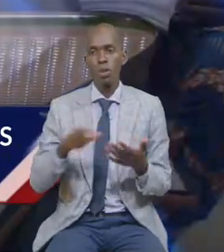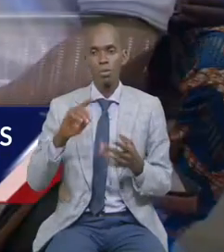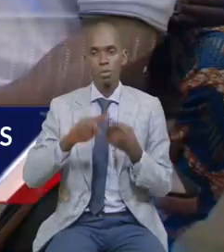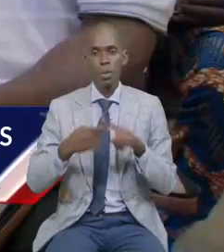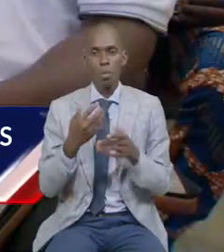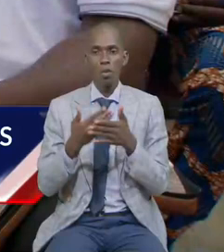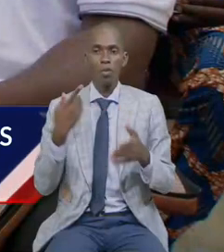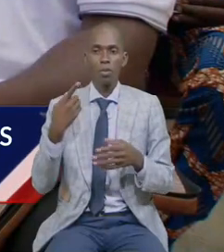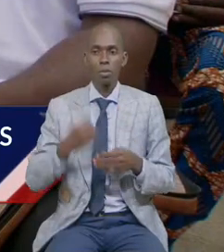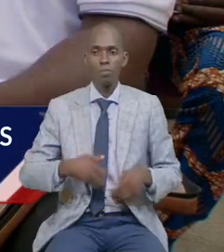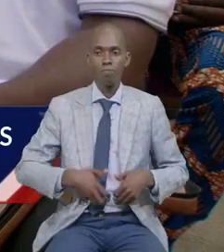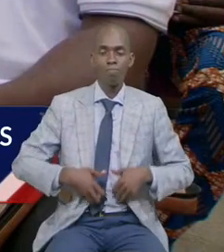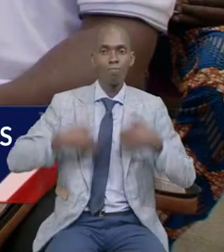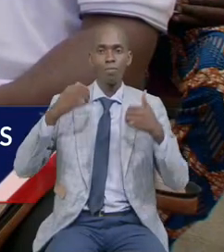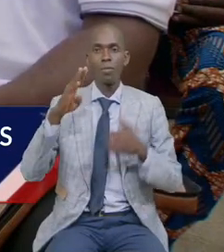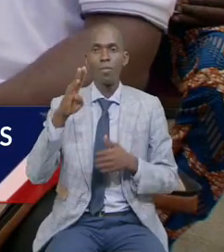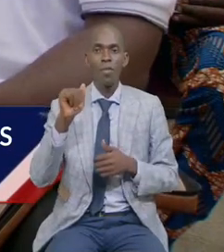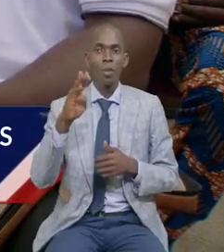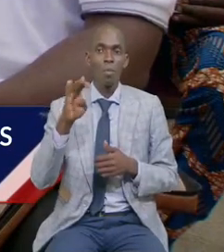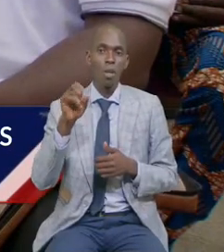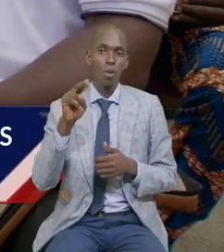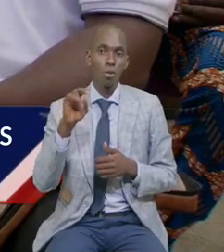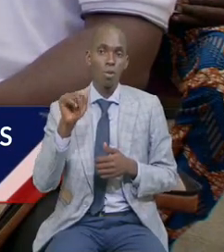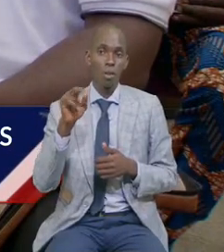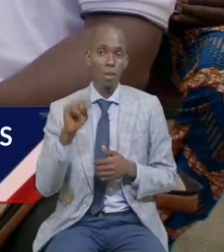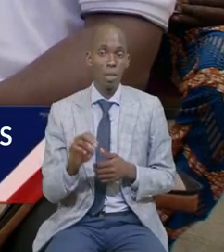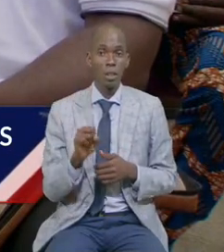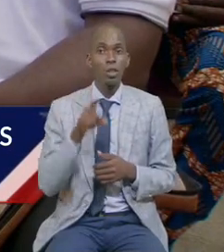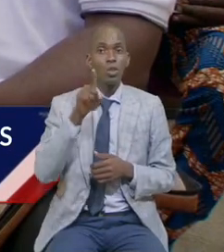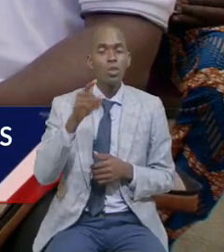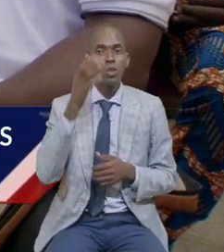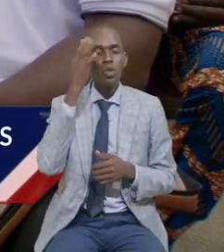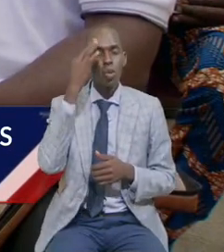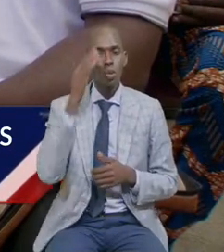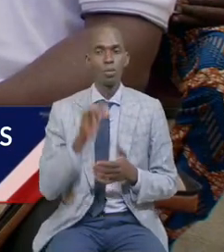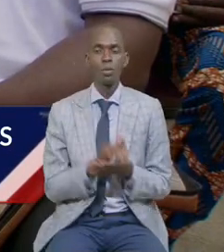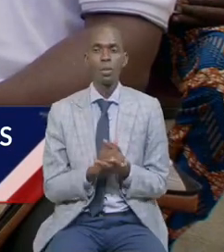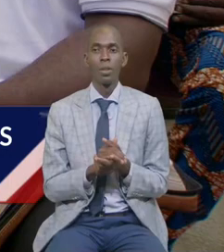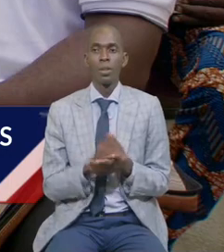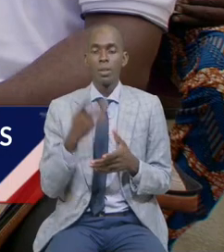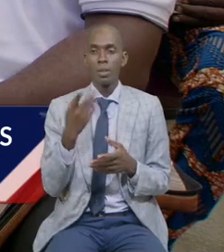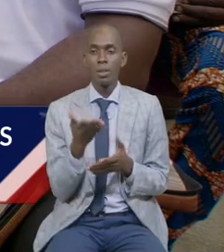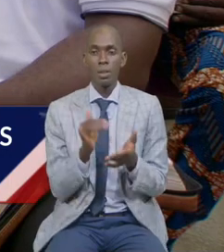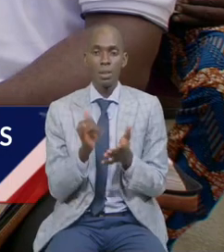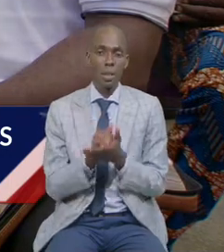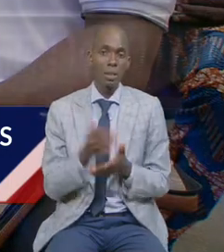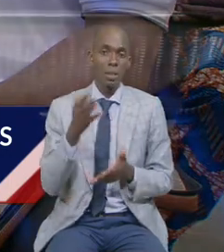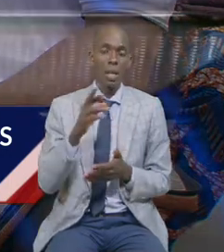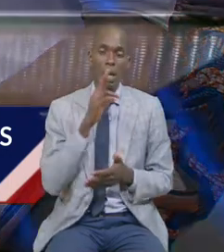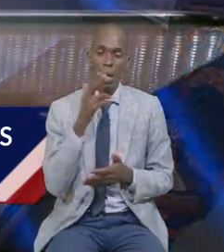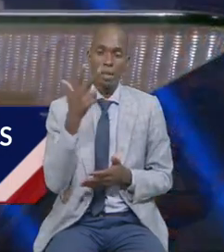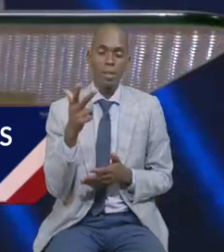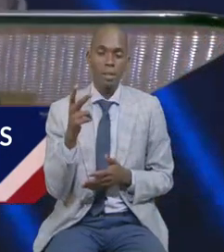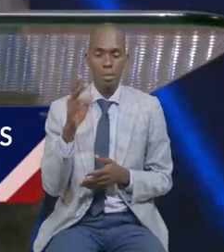Babylonian. You know the story? They came to report them. They said, there are three men in